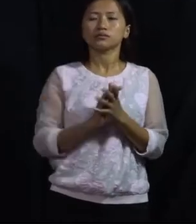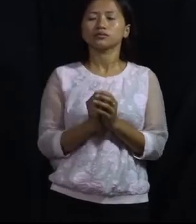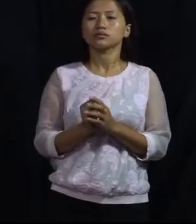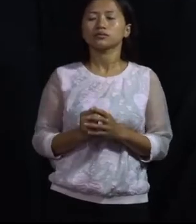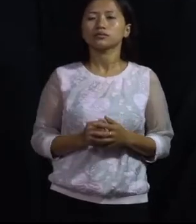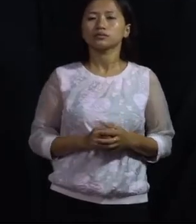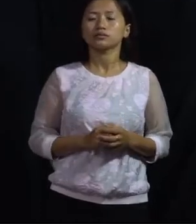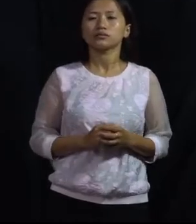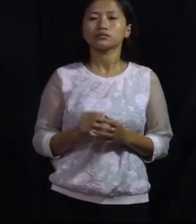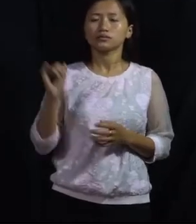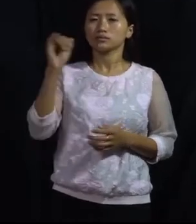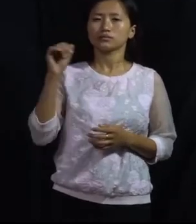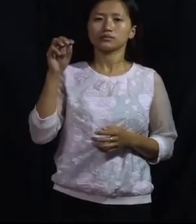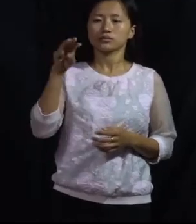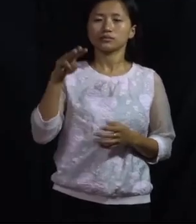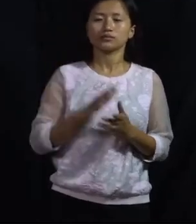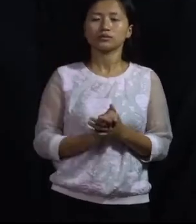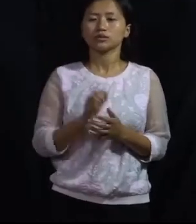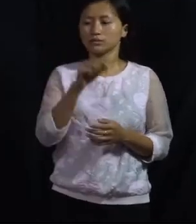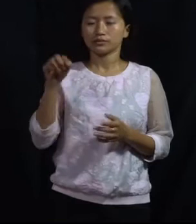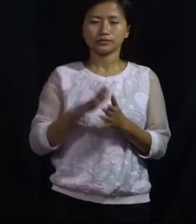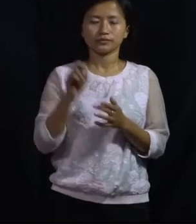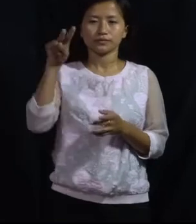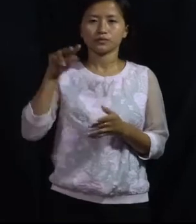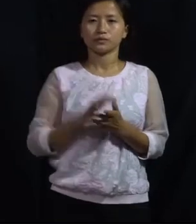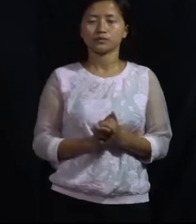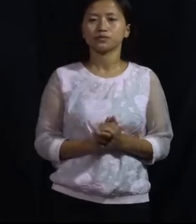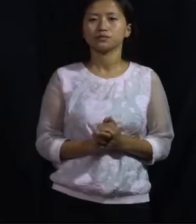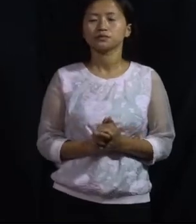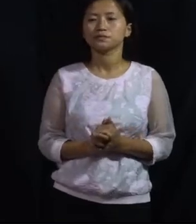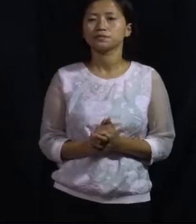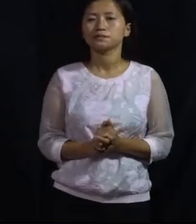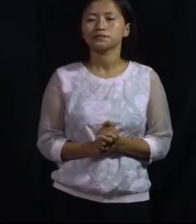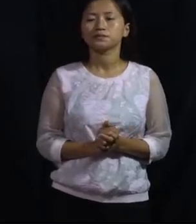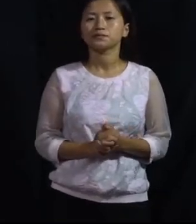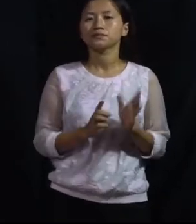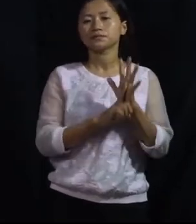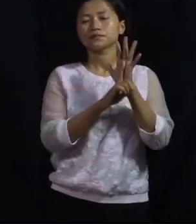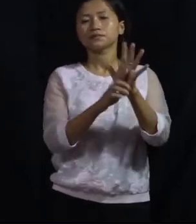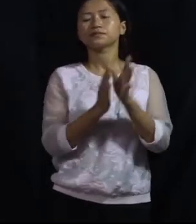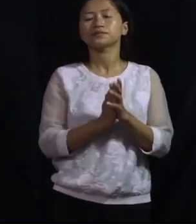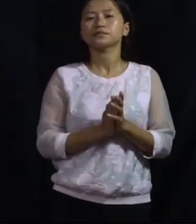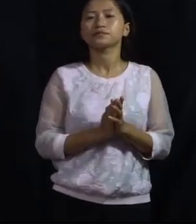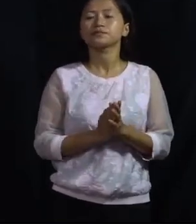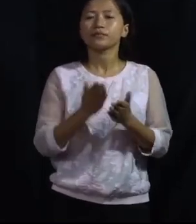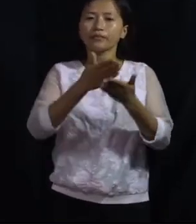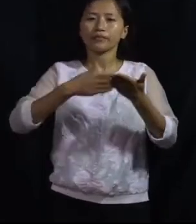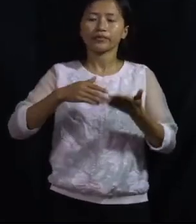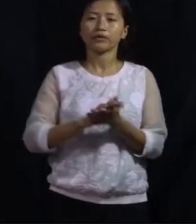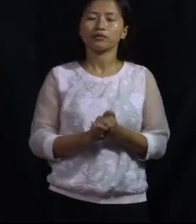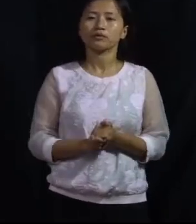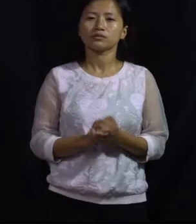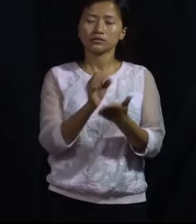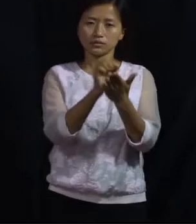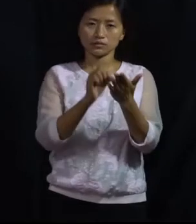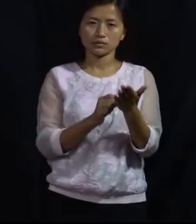is 6,000. Which means here, I'll show you this particular, you please